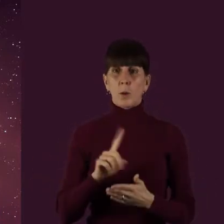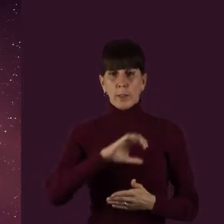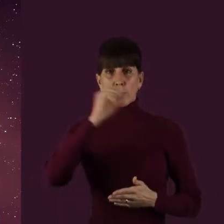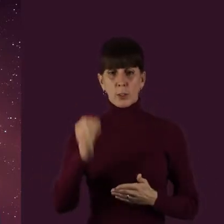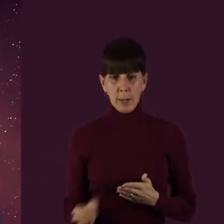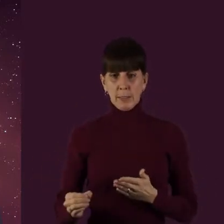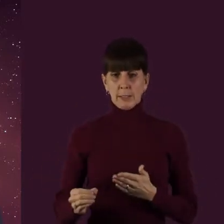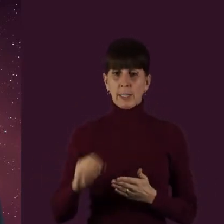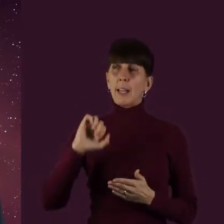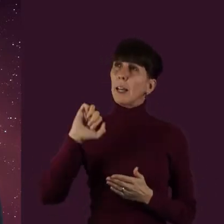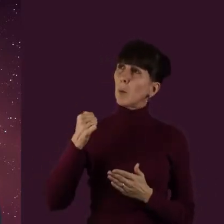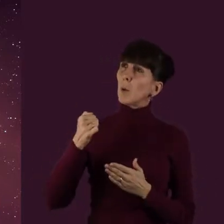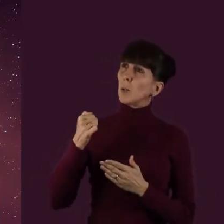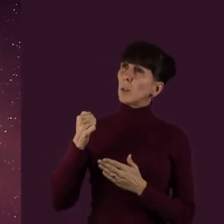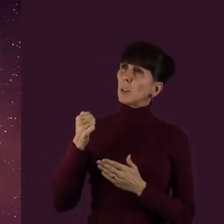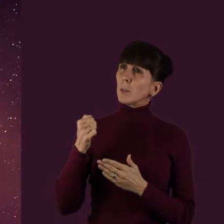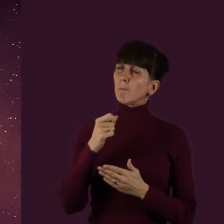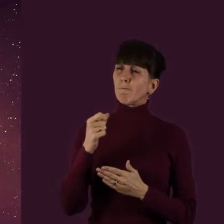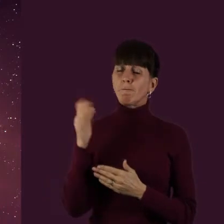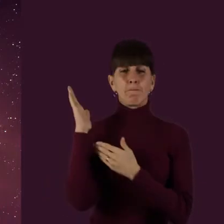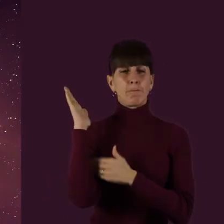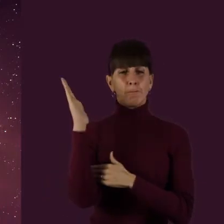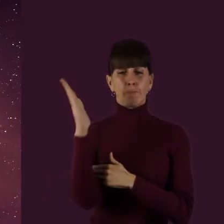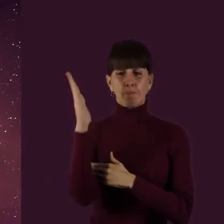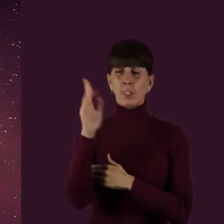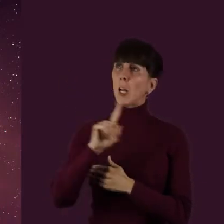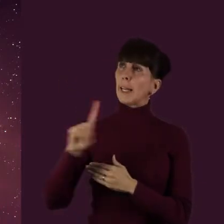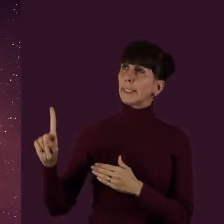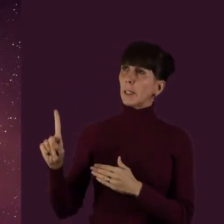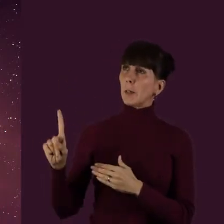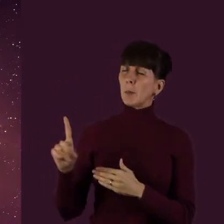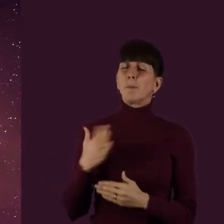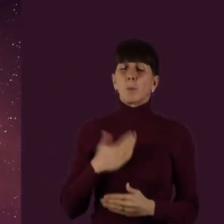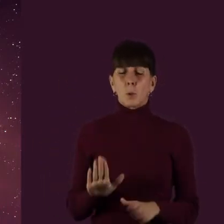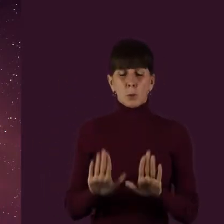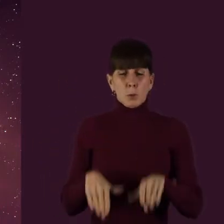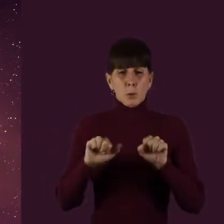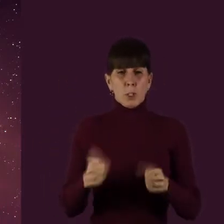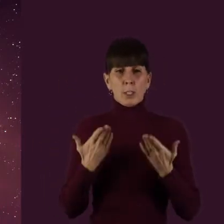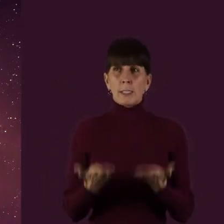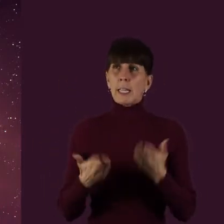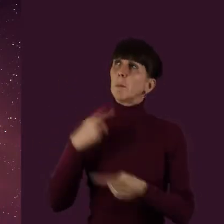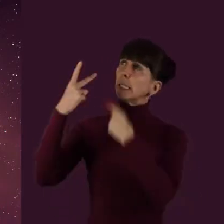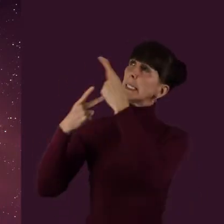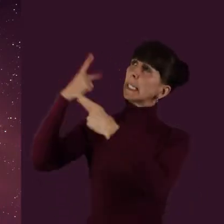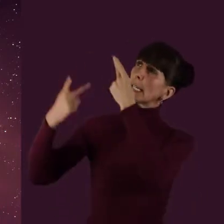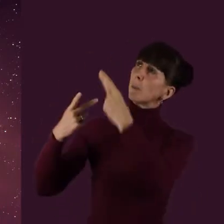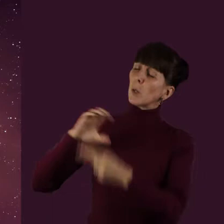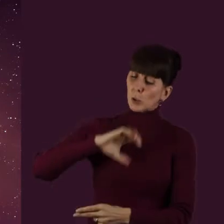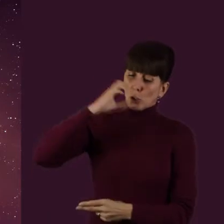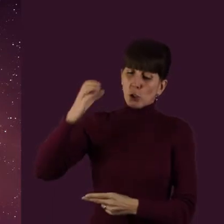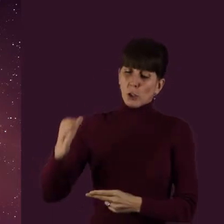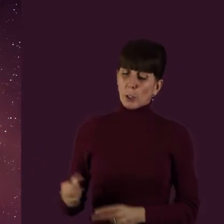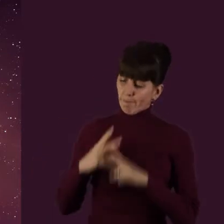then I'm going to bring a little reflection later as well. But let's start together by singing. And this is a fantastic song, While Shepherds